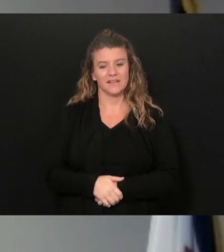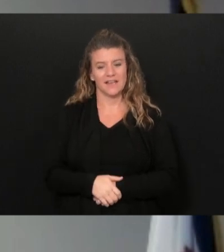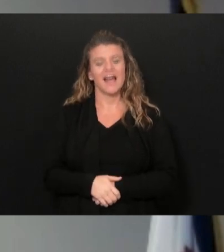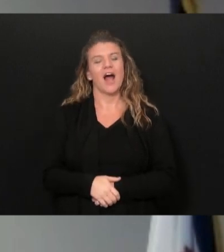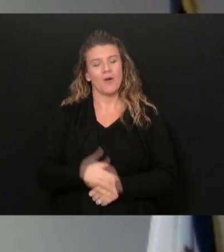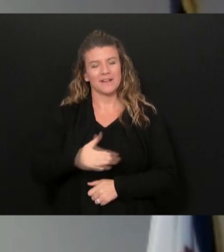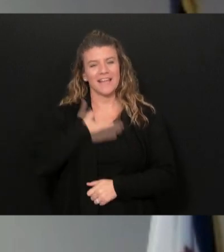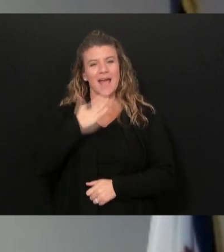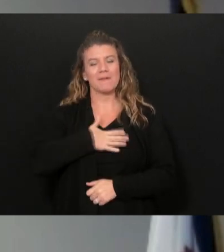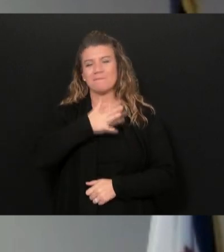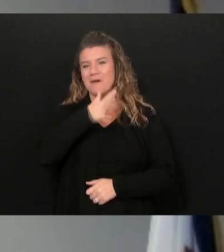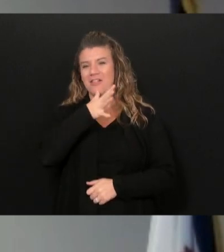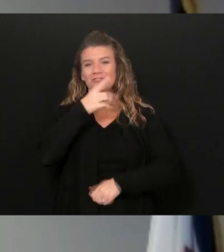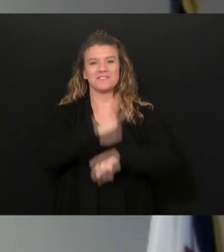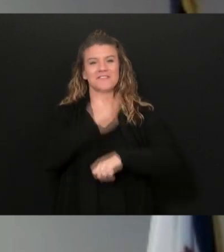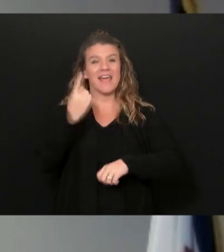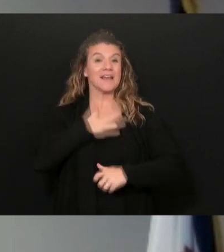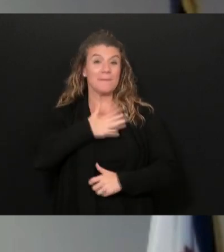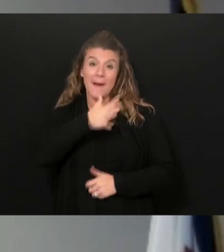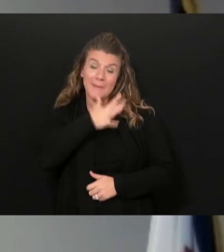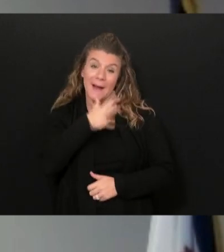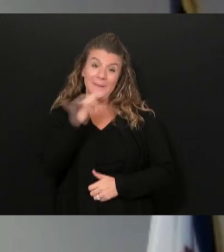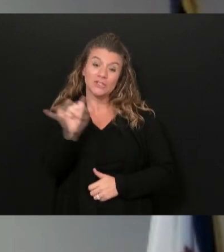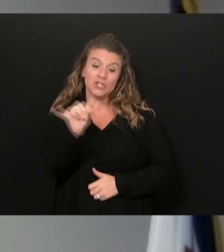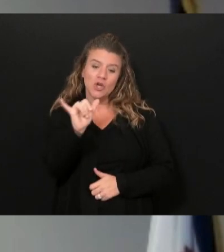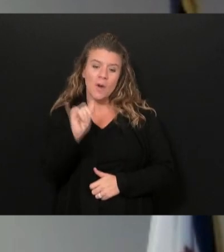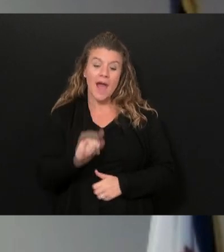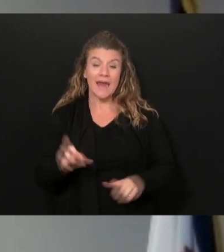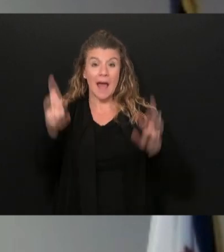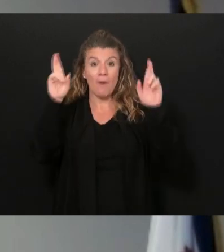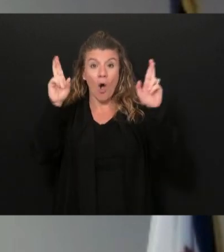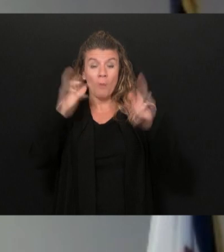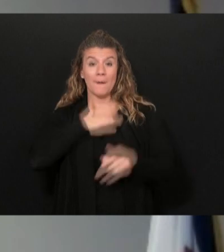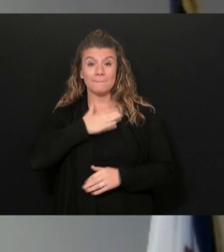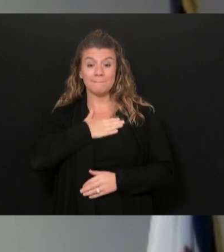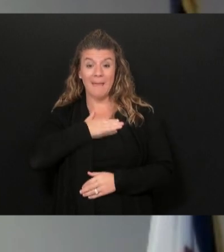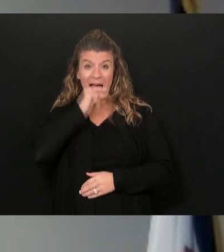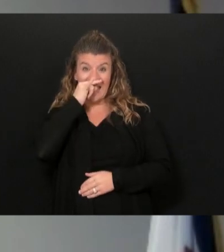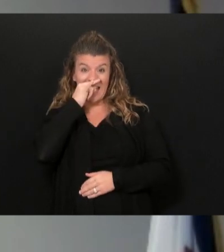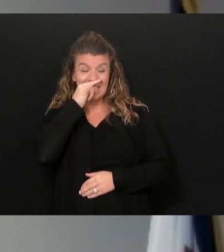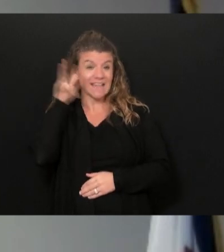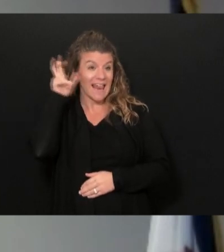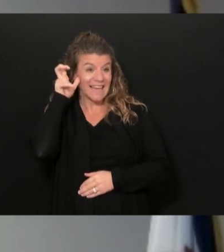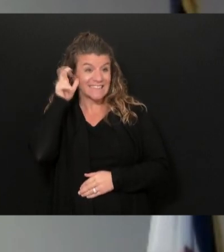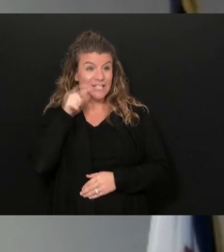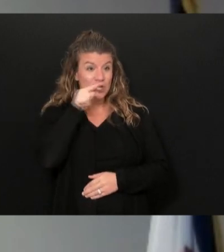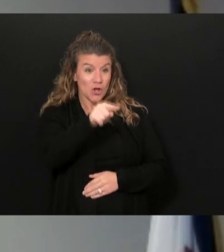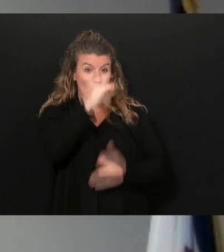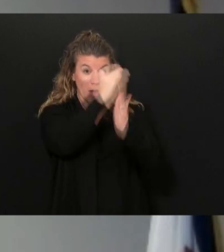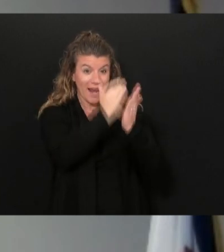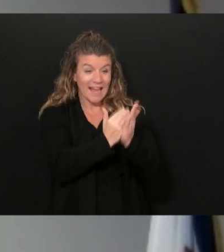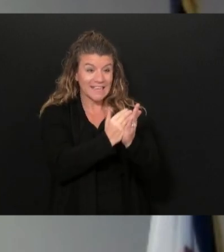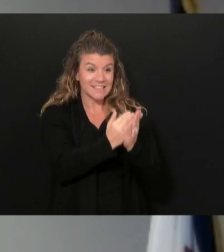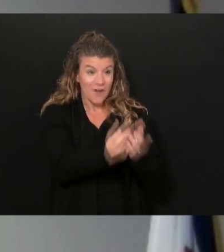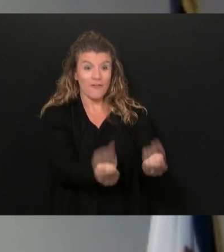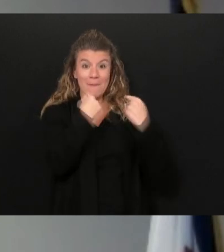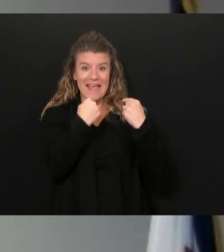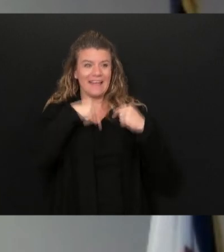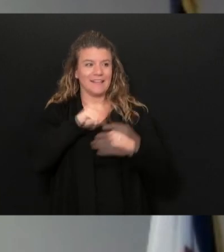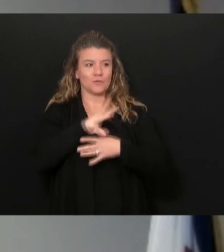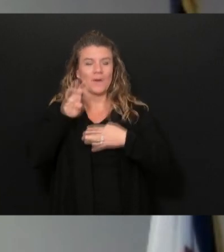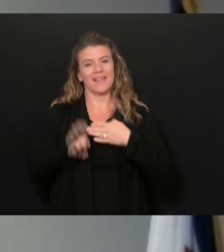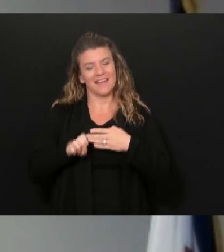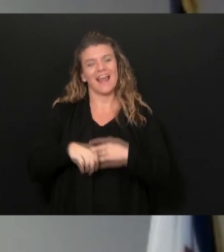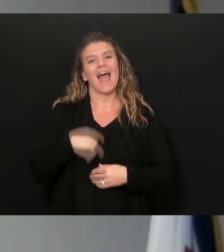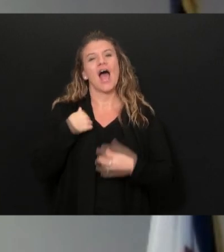Mother's Day to my mom as well, and I'm hoping that my kids listen to your list of things that they can do with me this weekend. I